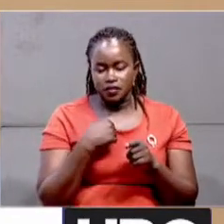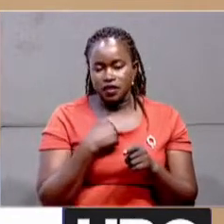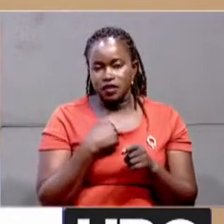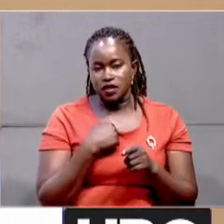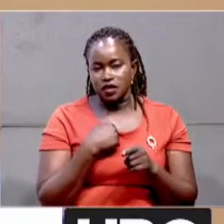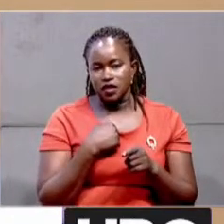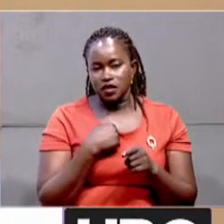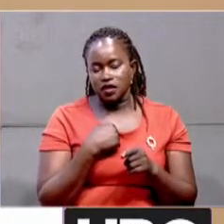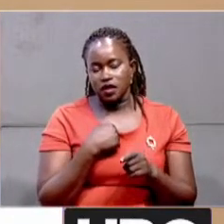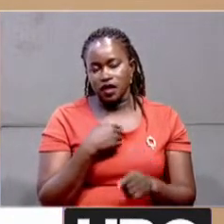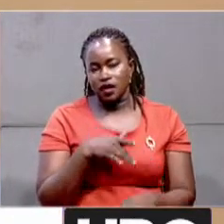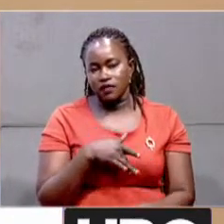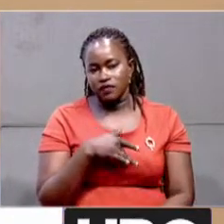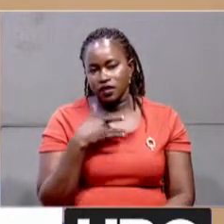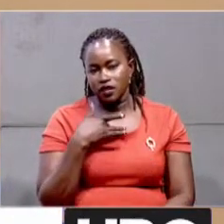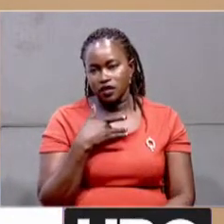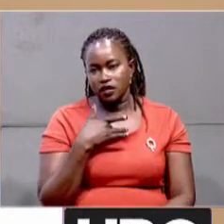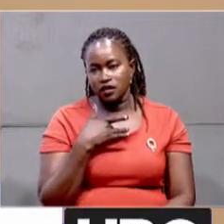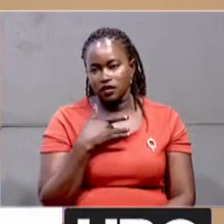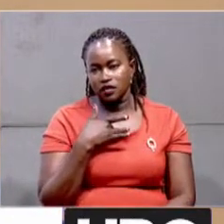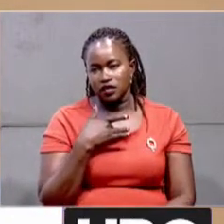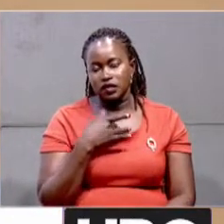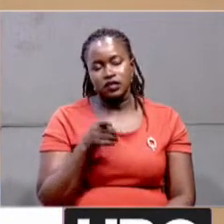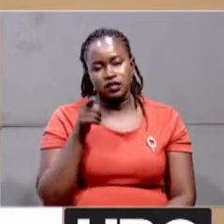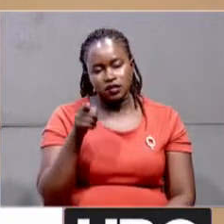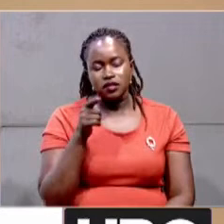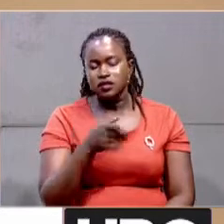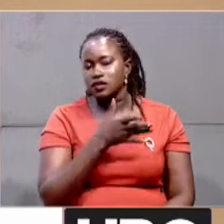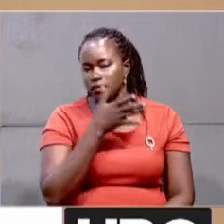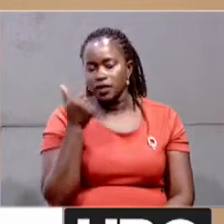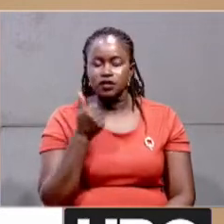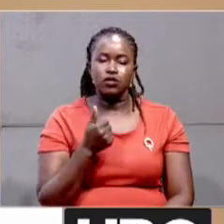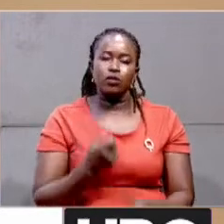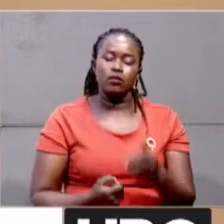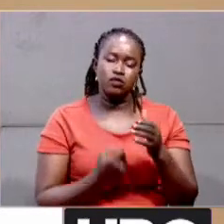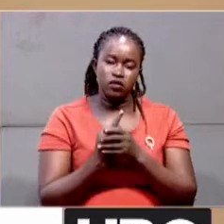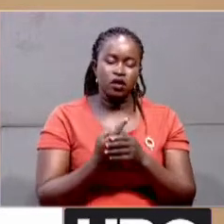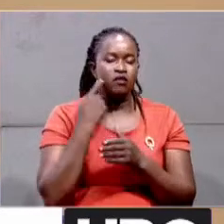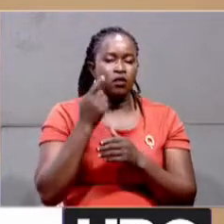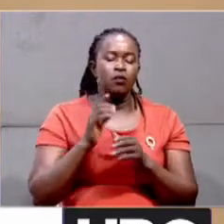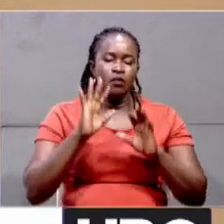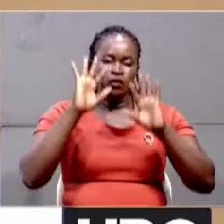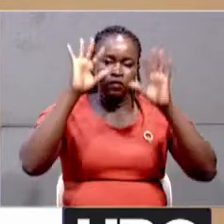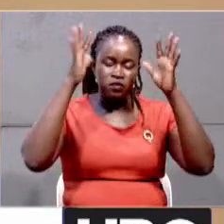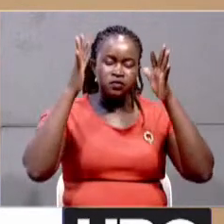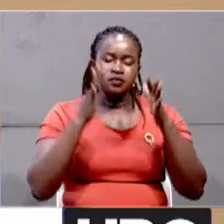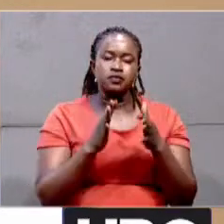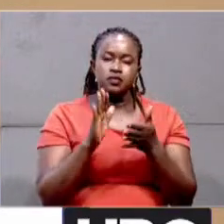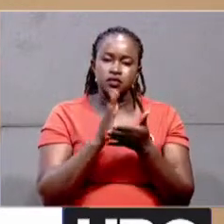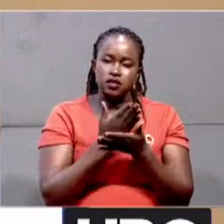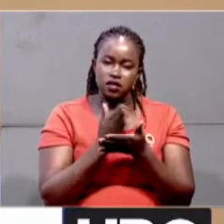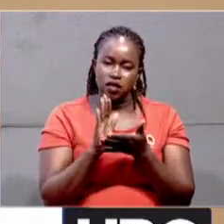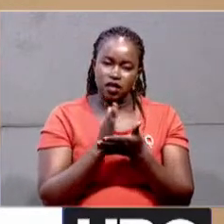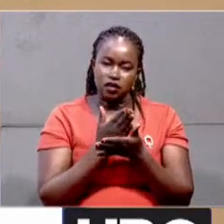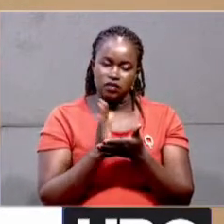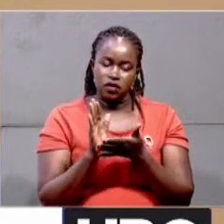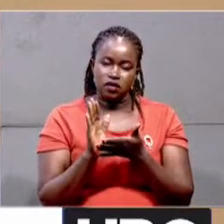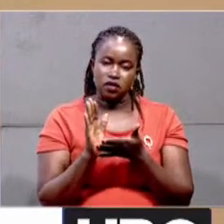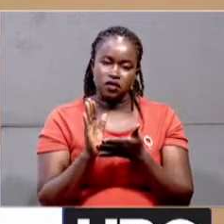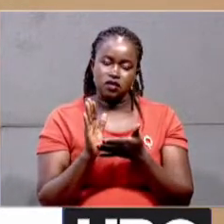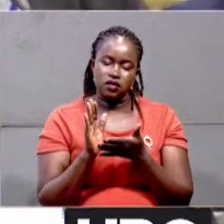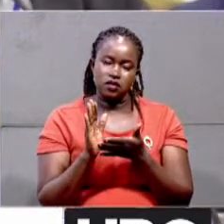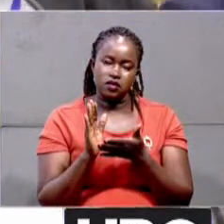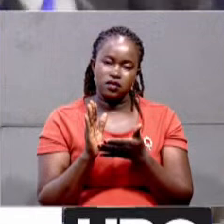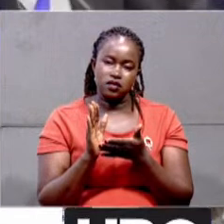this meeting is the best opportunity for successful sharing and a real contribution to